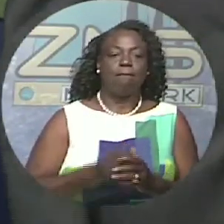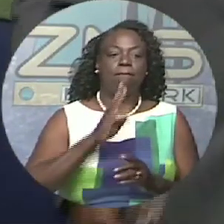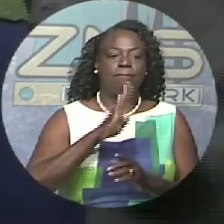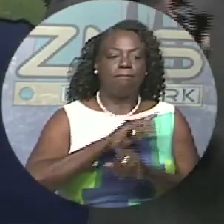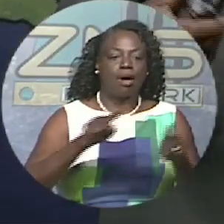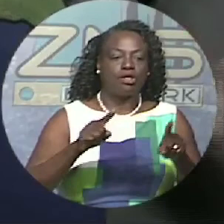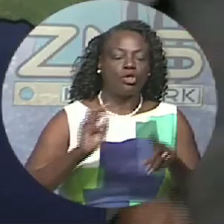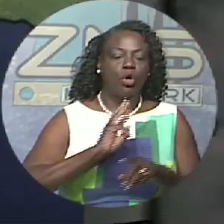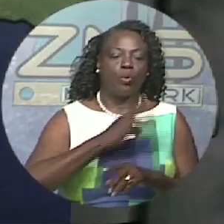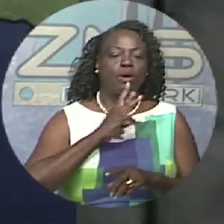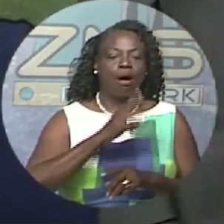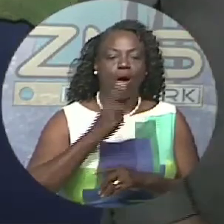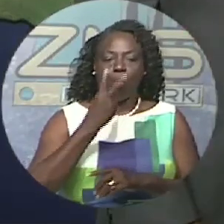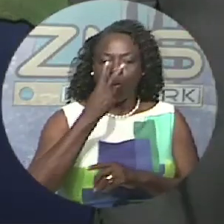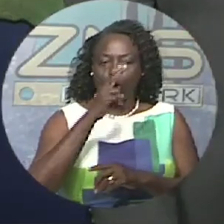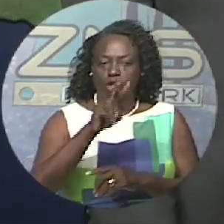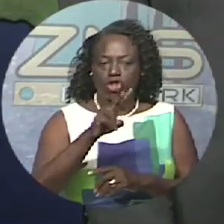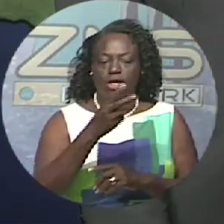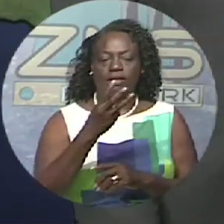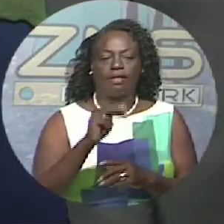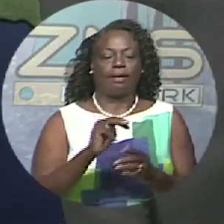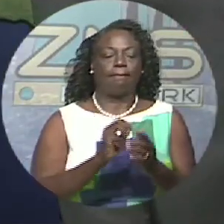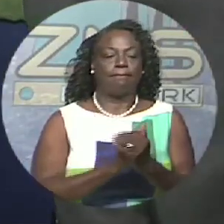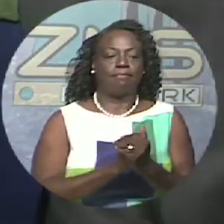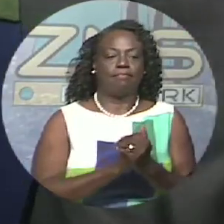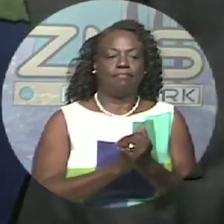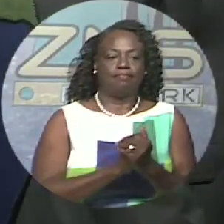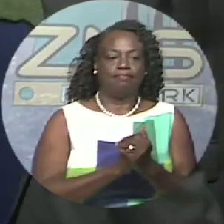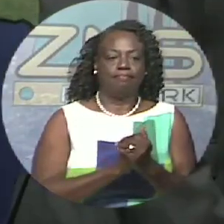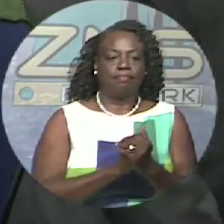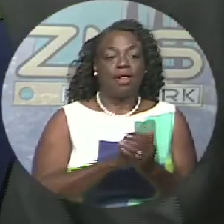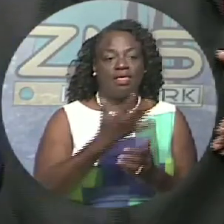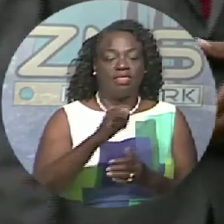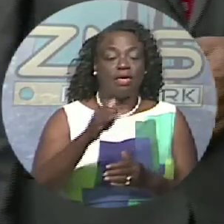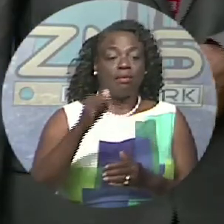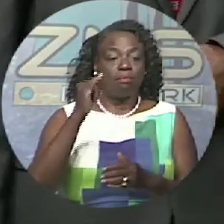Mexico. Very slight chance of that taking place or developing over the next